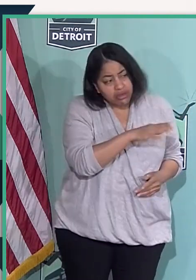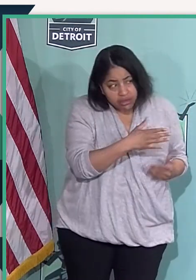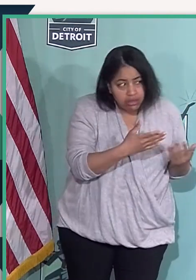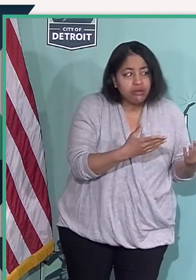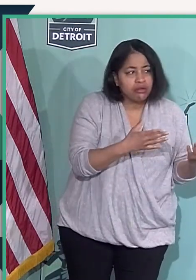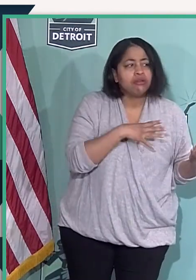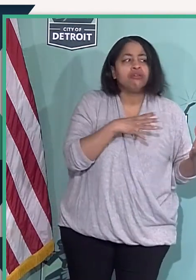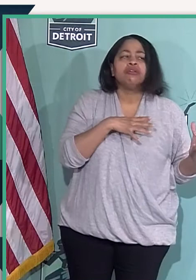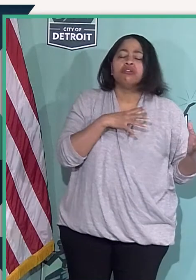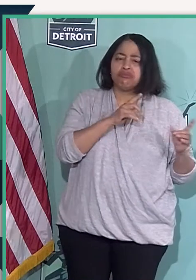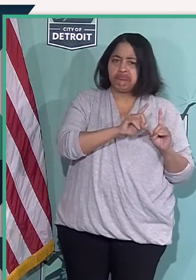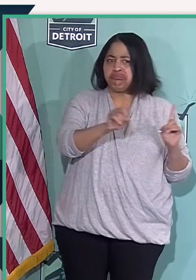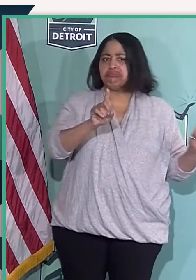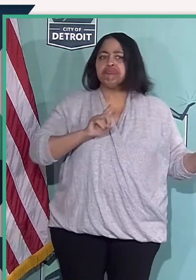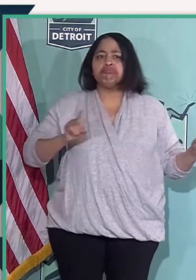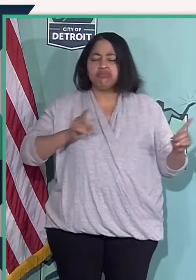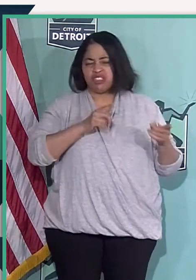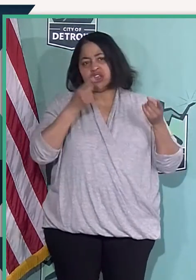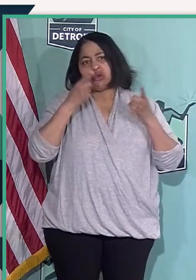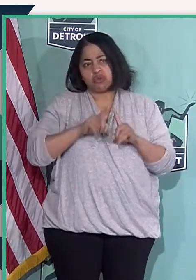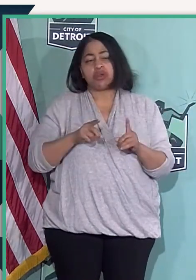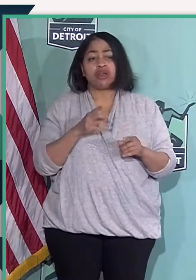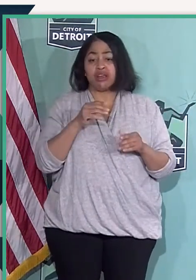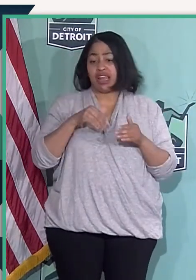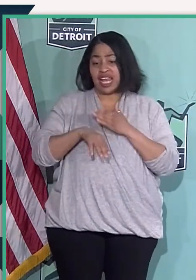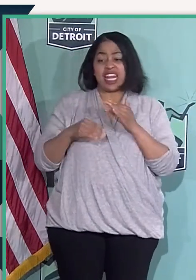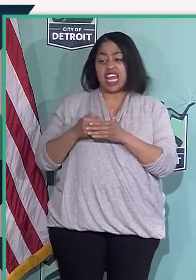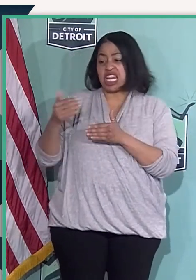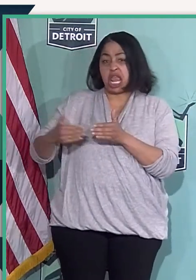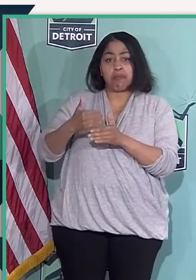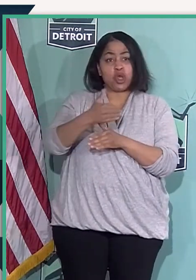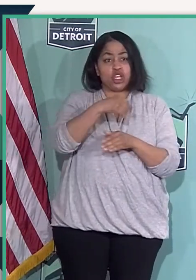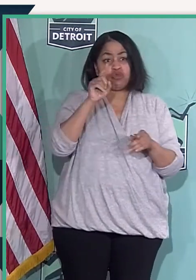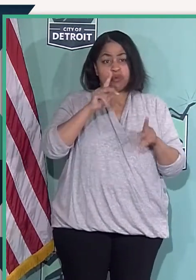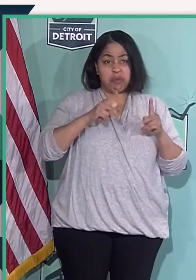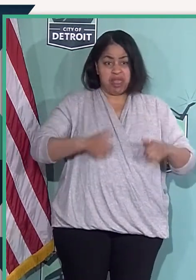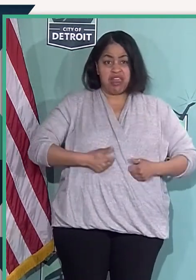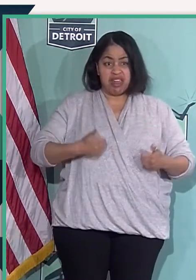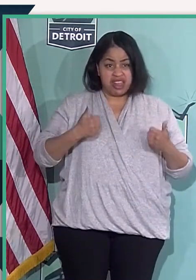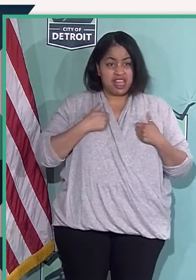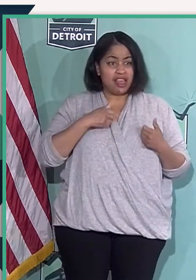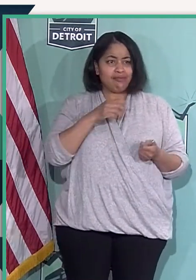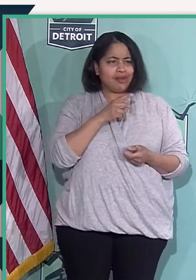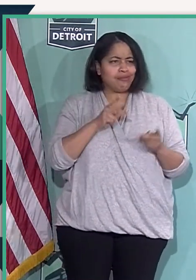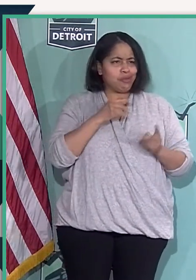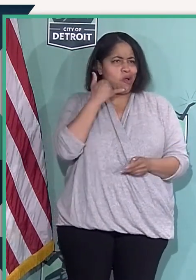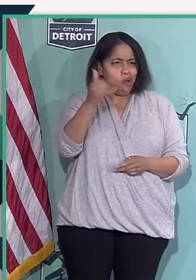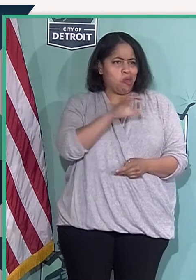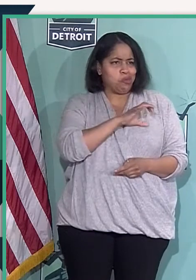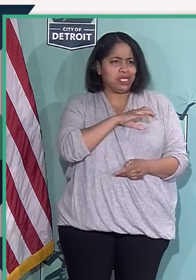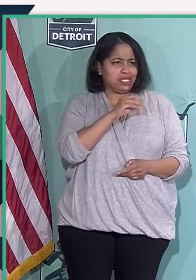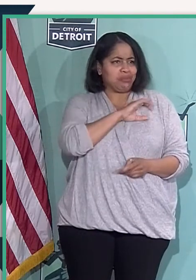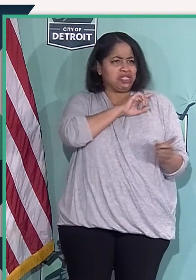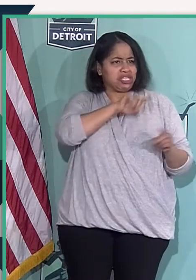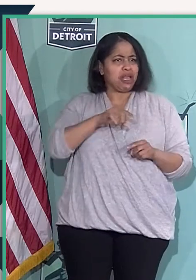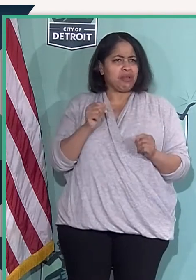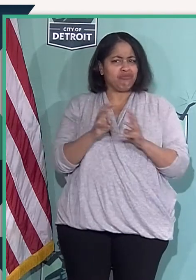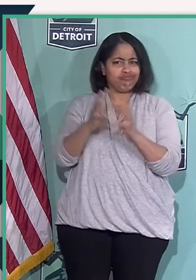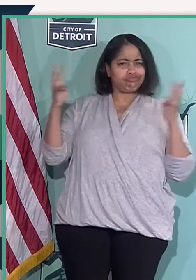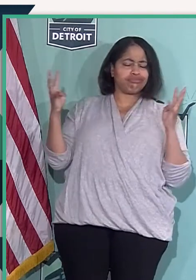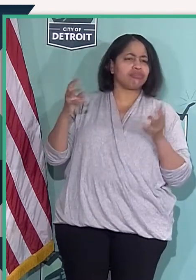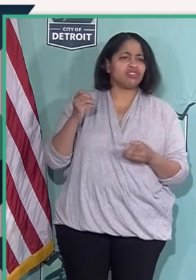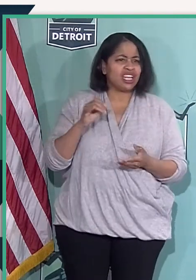neighborhoods, when the groups start to cluster, the neighbors call the police and the police are there and they break up, which is how we've gotten through this